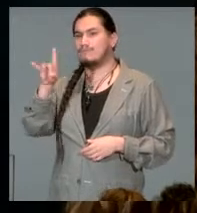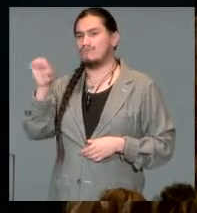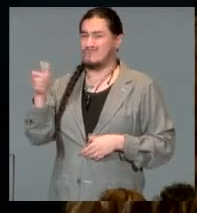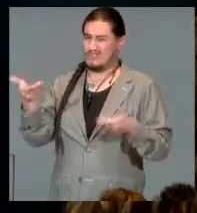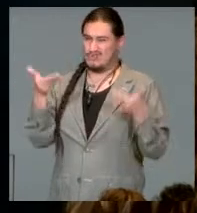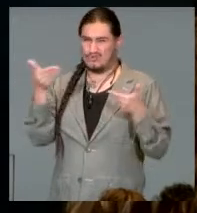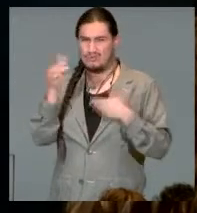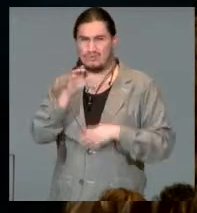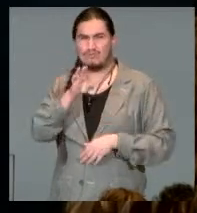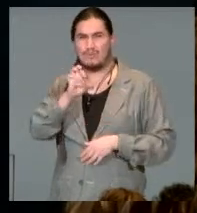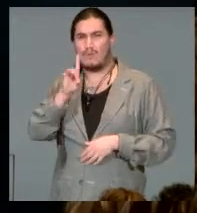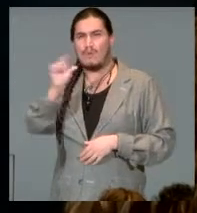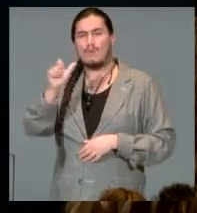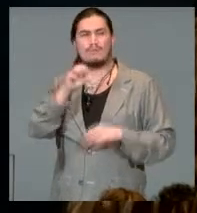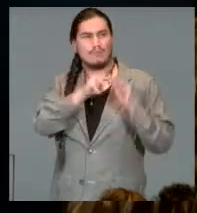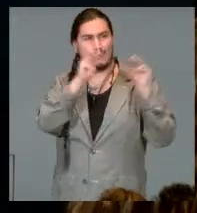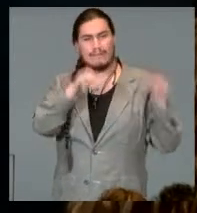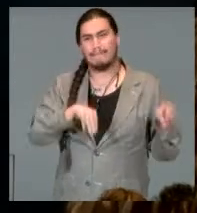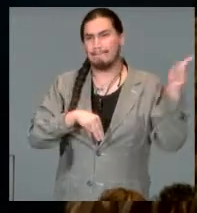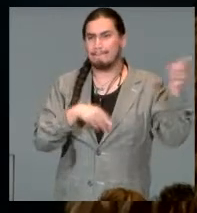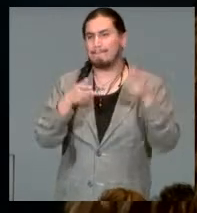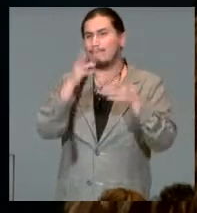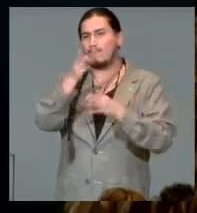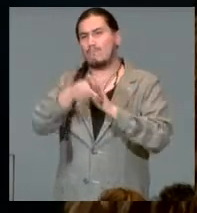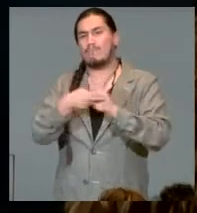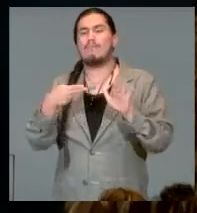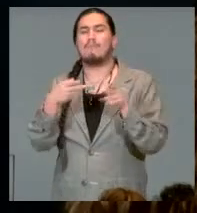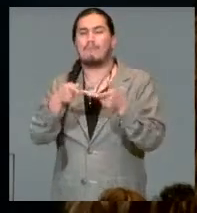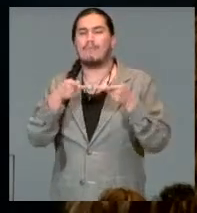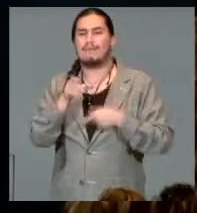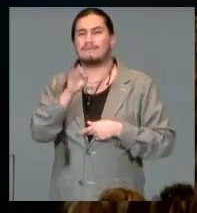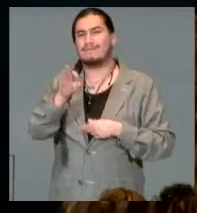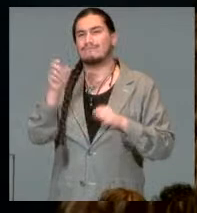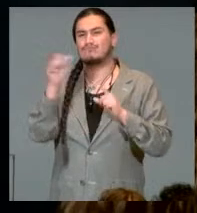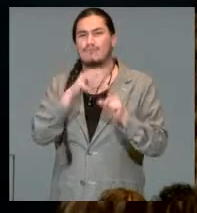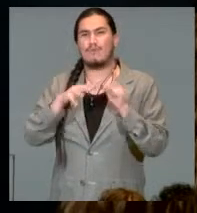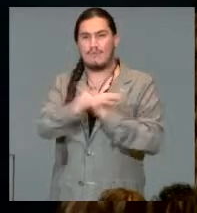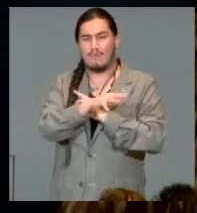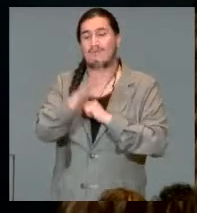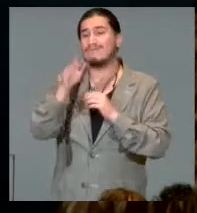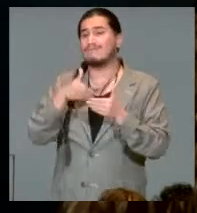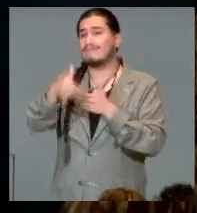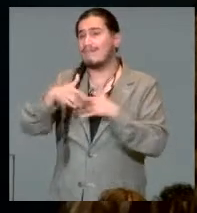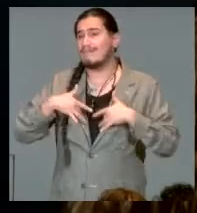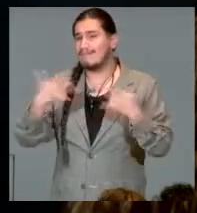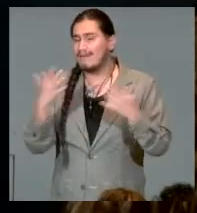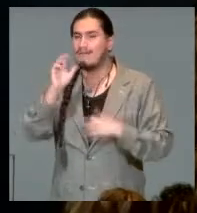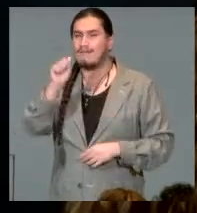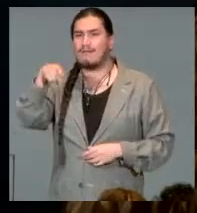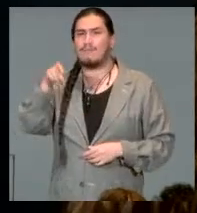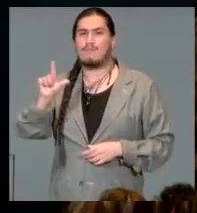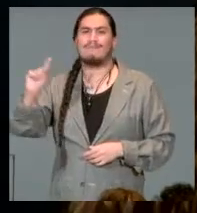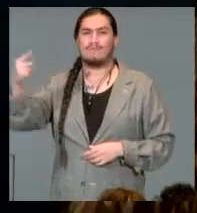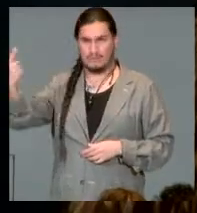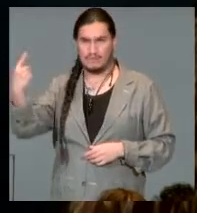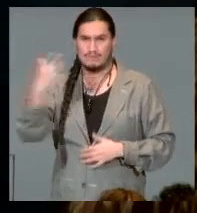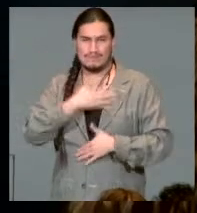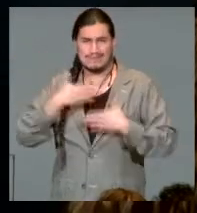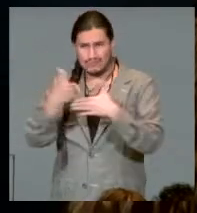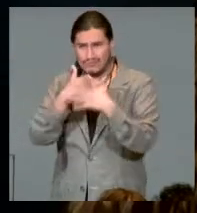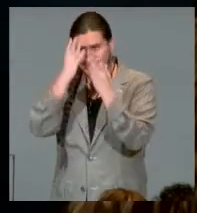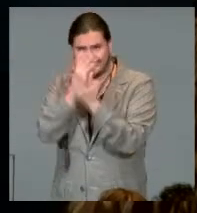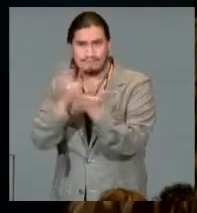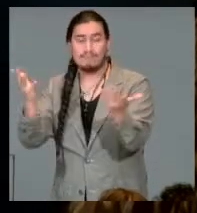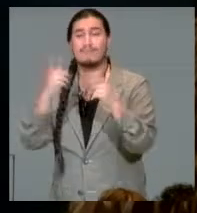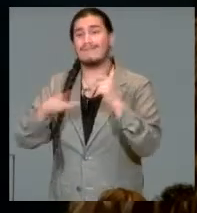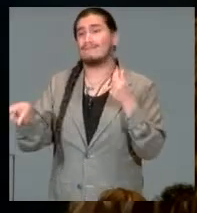in Praise of Shadows. The second poetry event is April 1st, so please tell your friends and family. But first, the Broad would